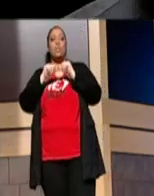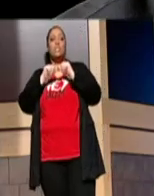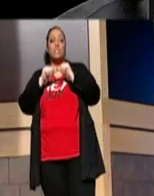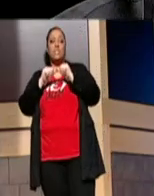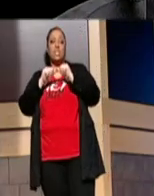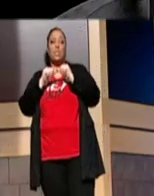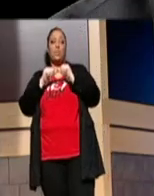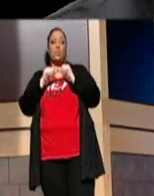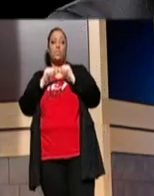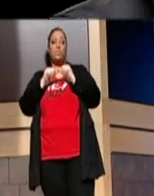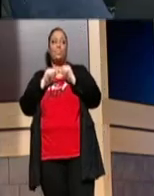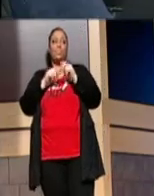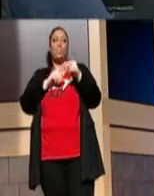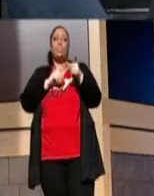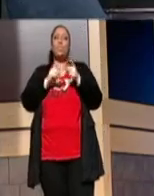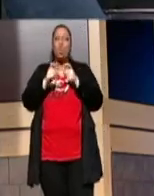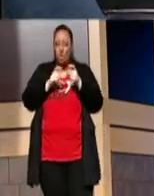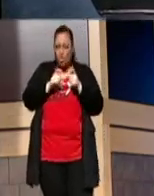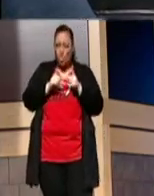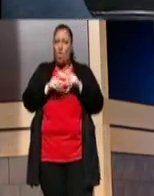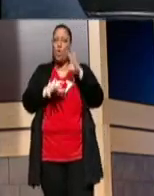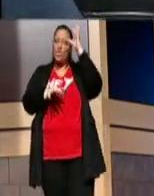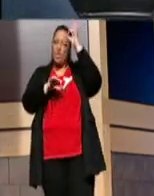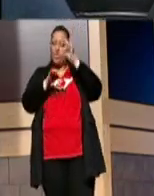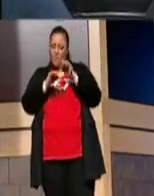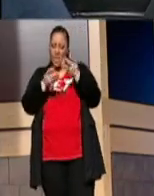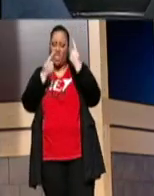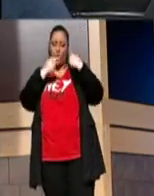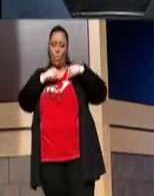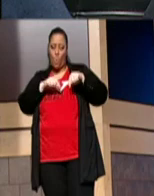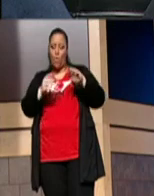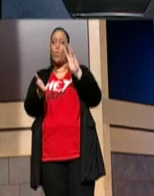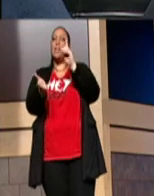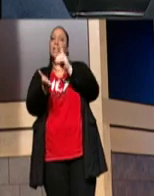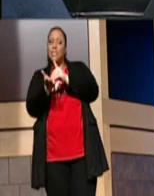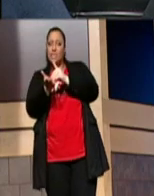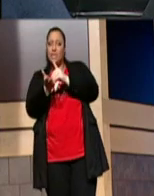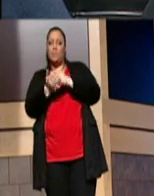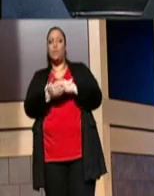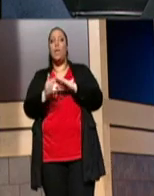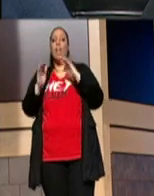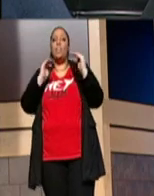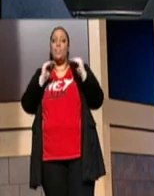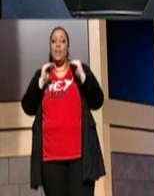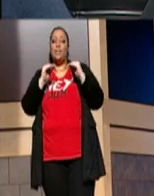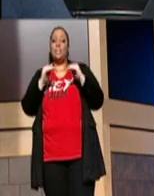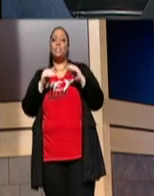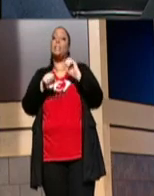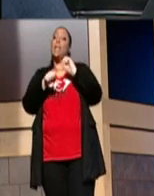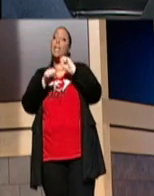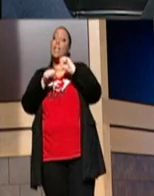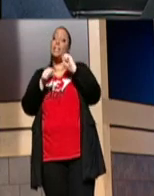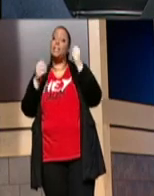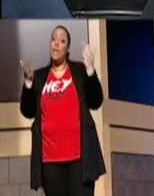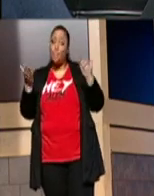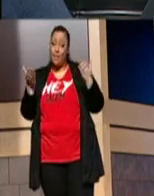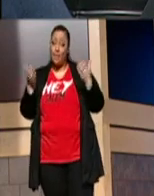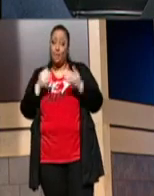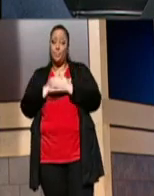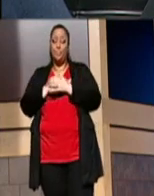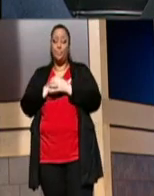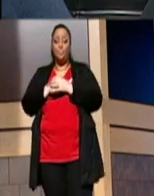faith in your medical profession? Well, the balance is because I belong to him. Bishop Holly, my first teacher, Bishop